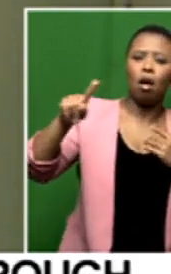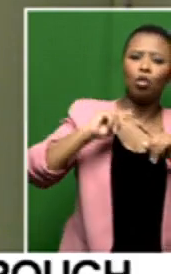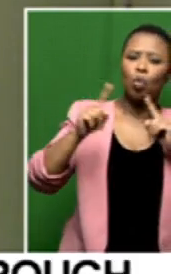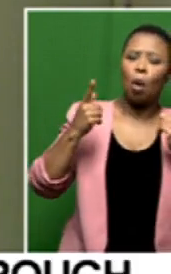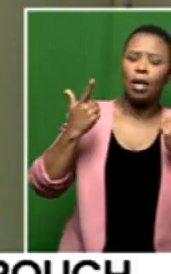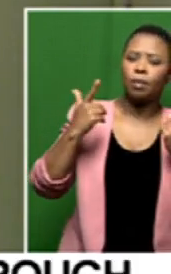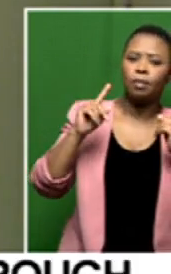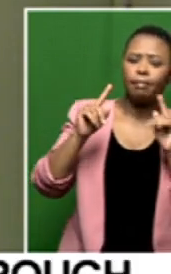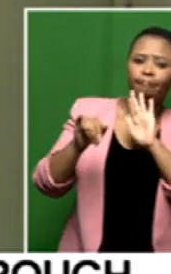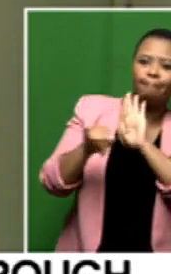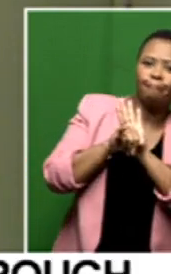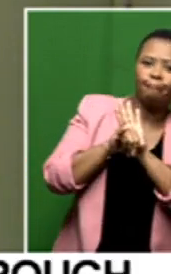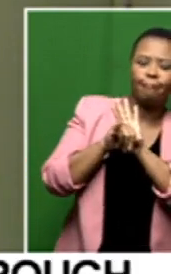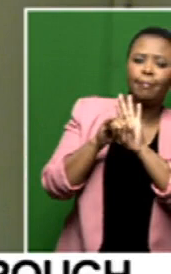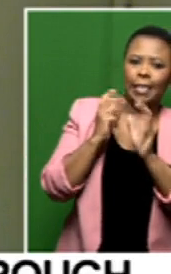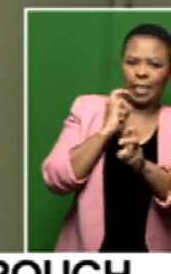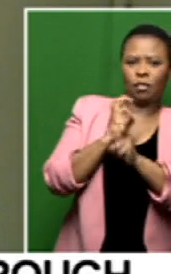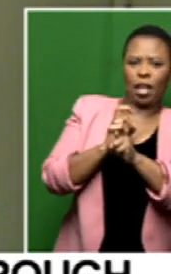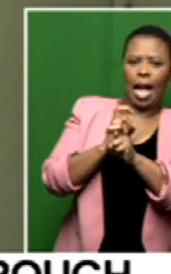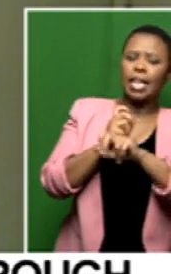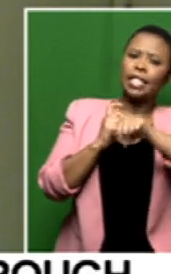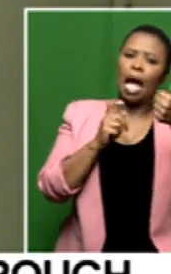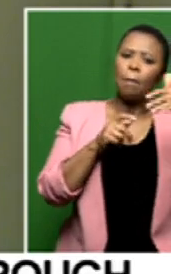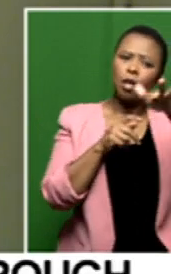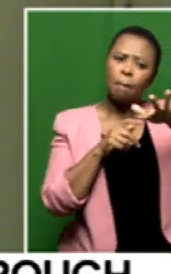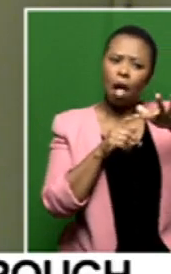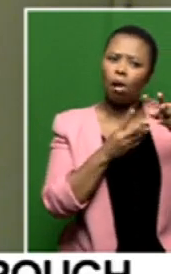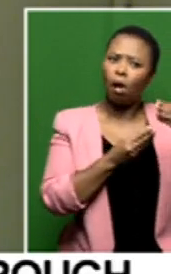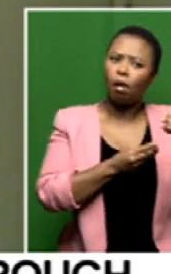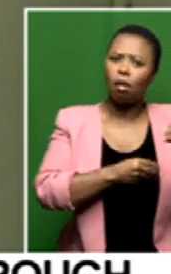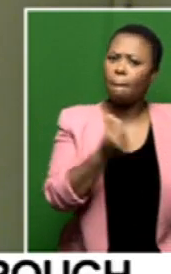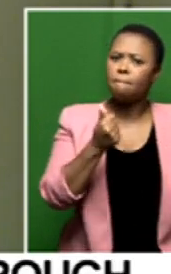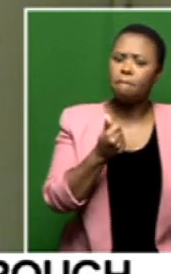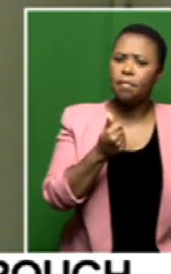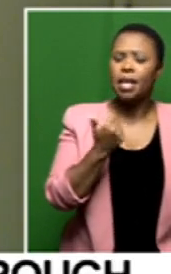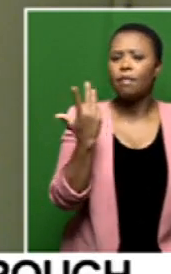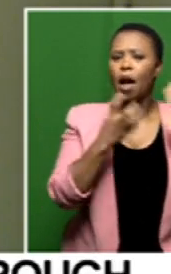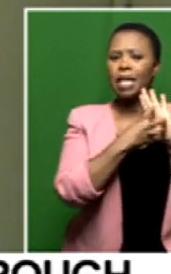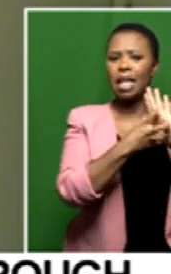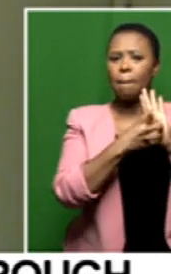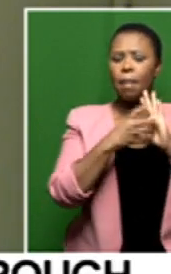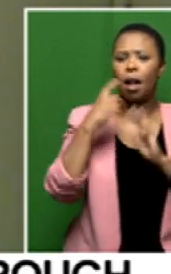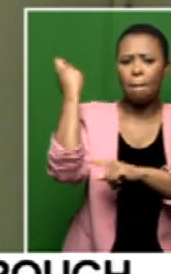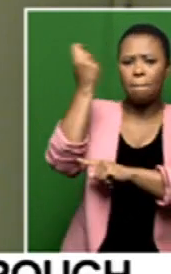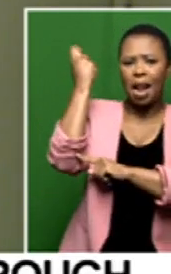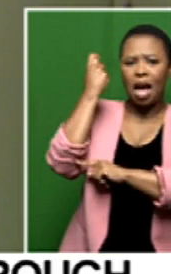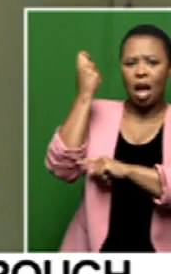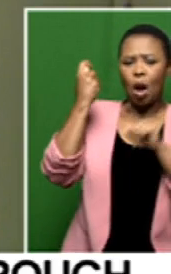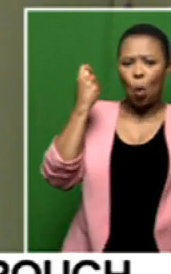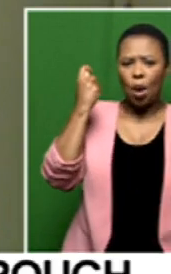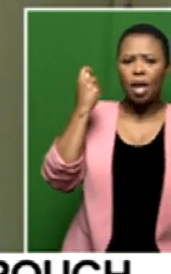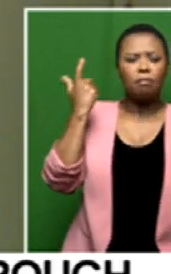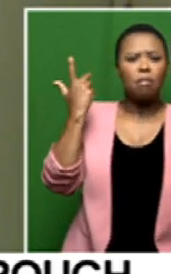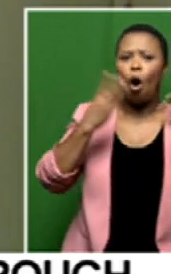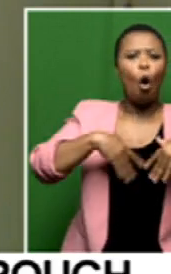collar. And, you know, in many places we're hearing they're just disappearing. So, for example, in Malawi, as I said, that we know they've been gone